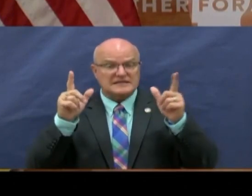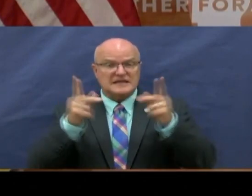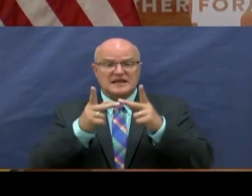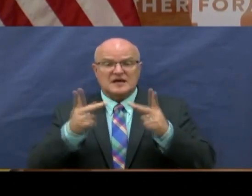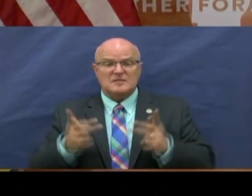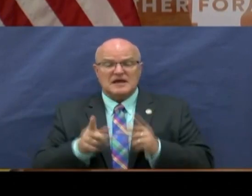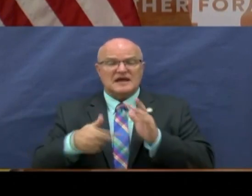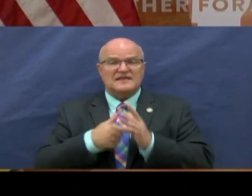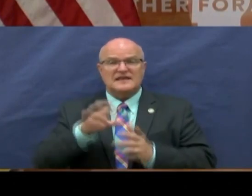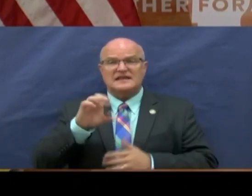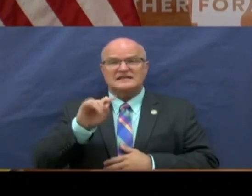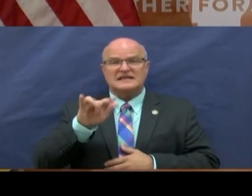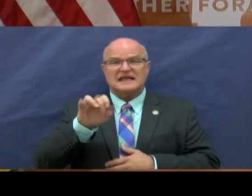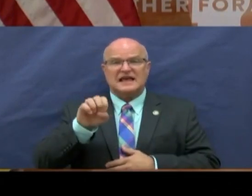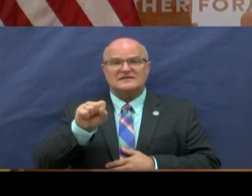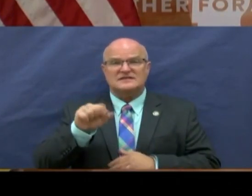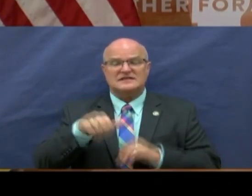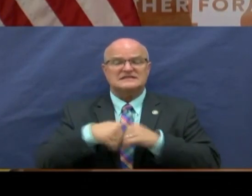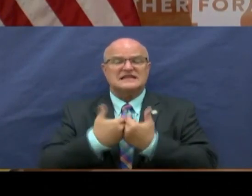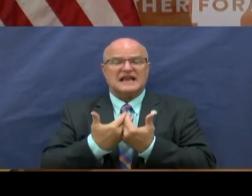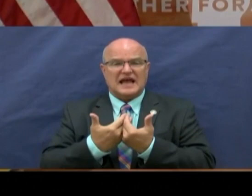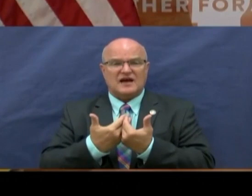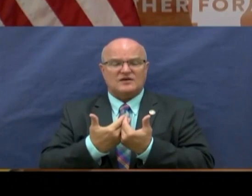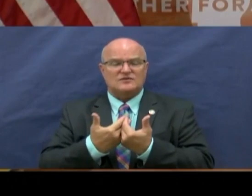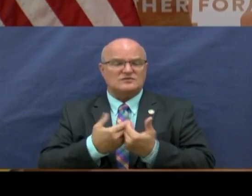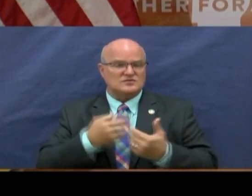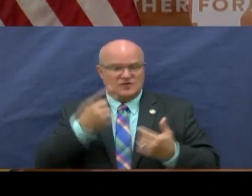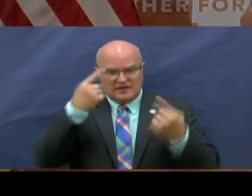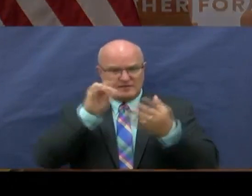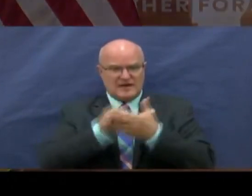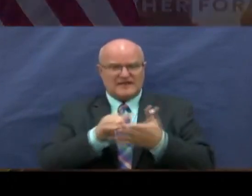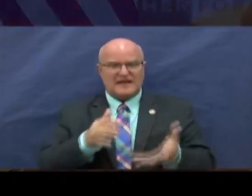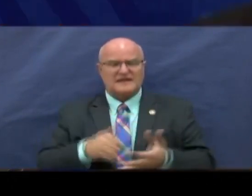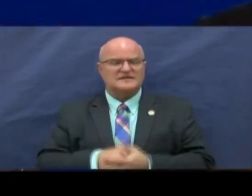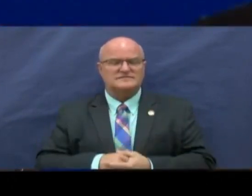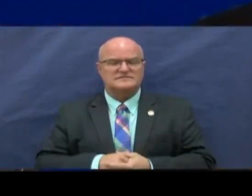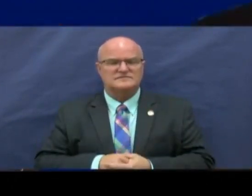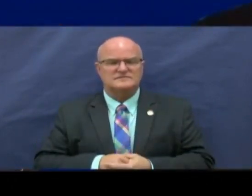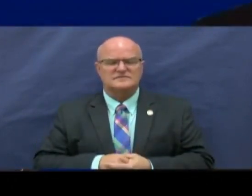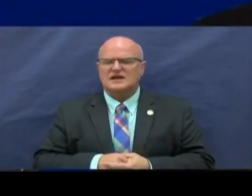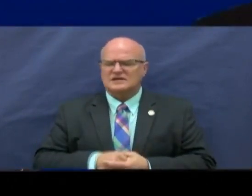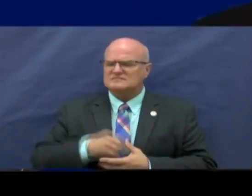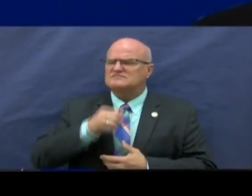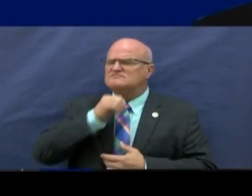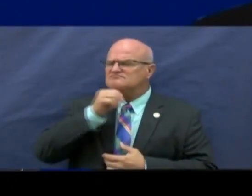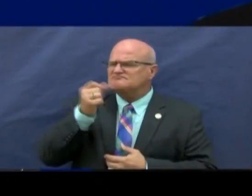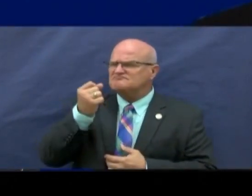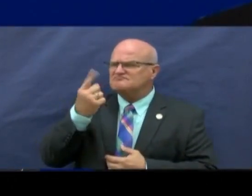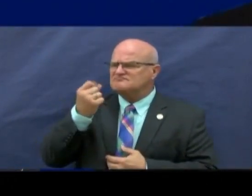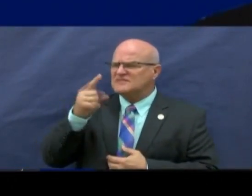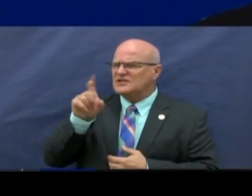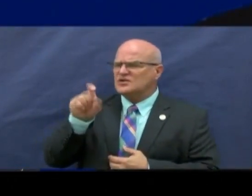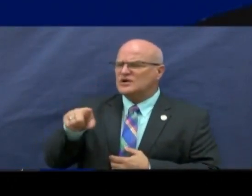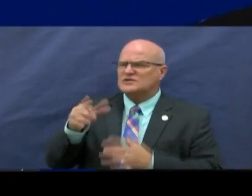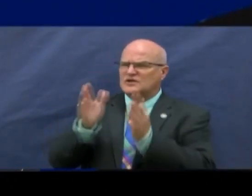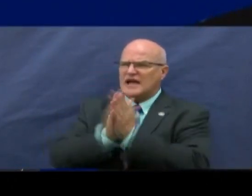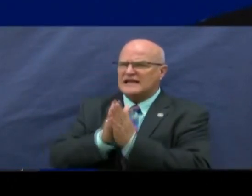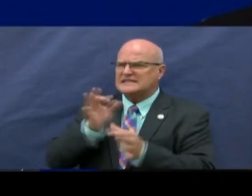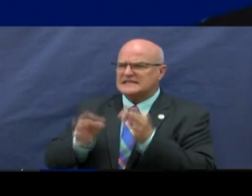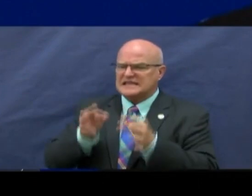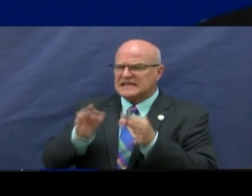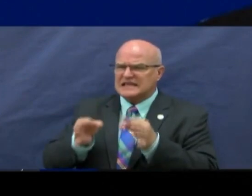these counties, and how alarming is it? So I'm sorry, I'm not quite sure I understand your question. Are you asking if